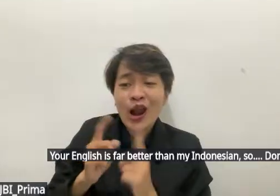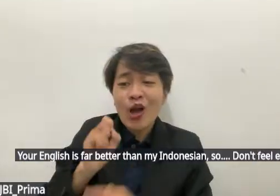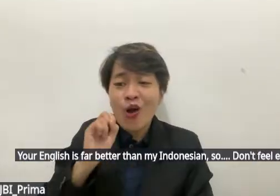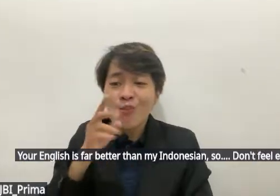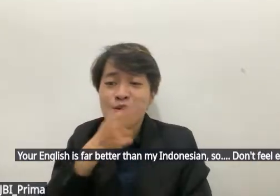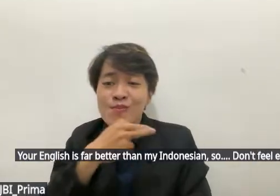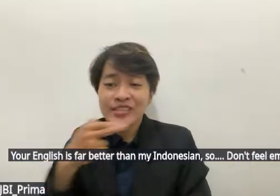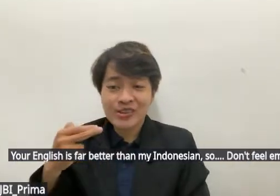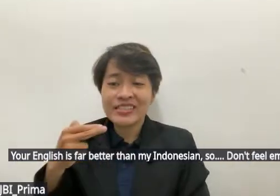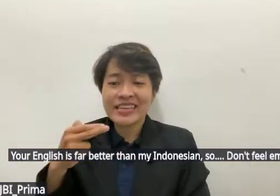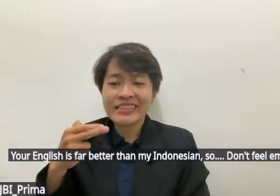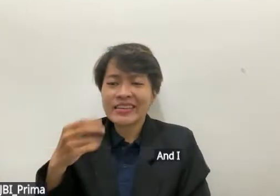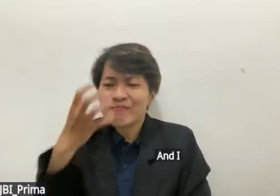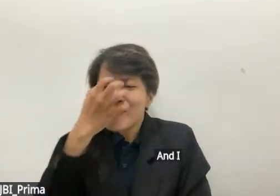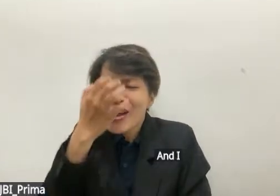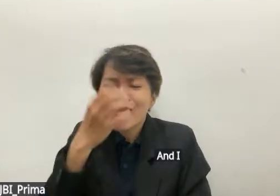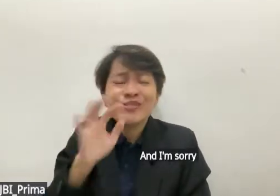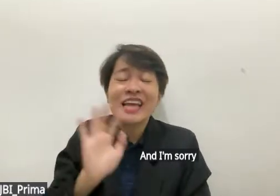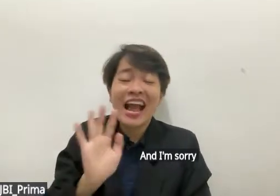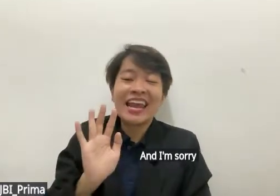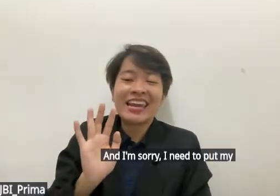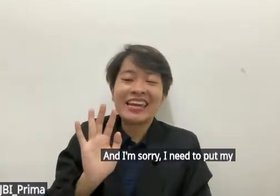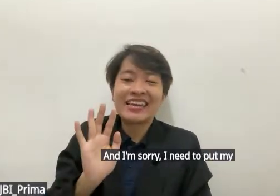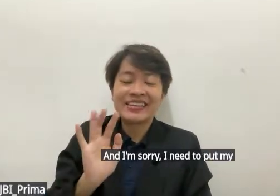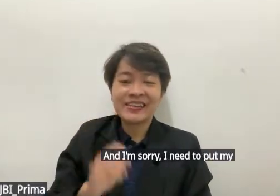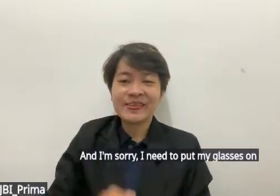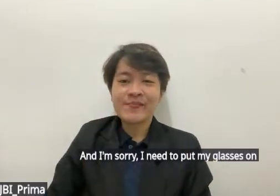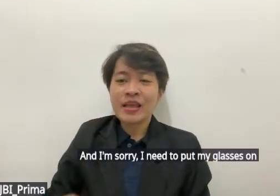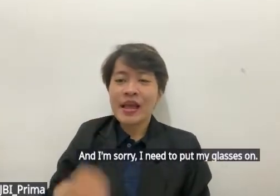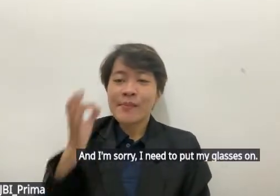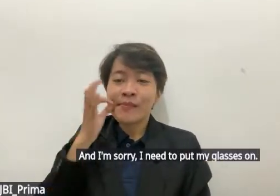embarrassed. And I'm sorry, I need to put my glasses on.